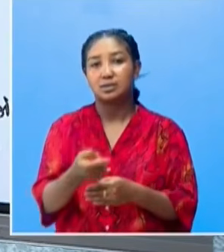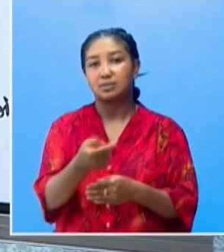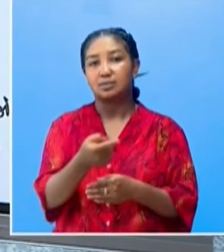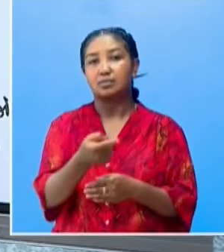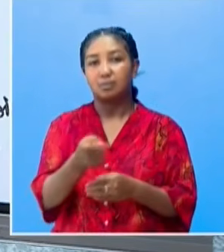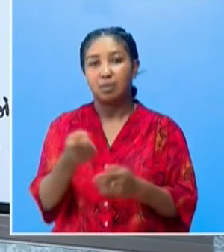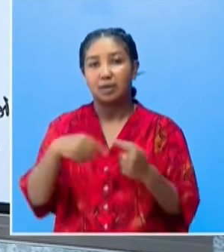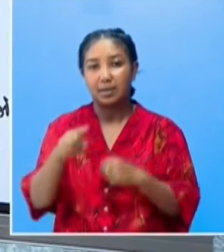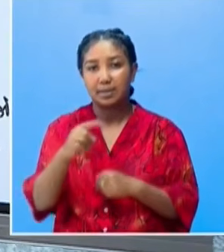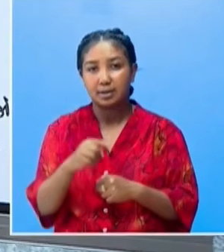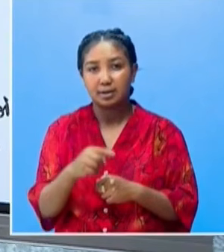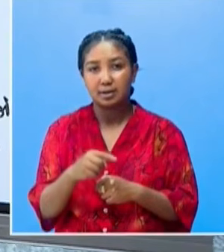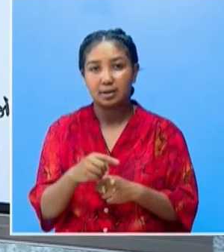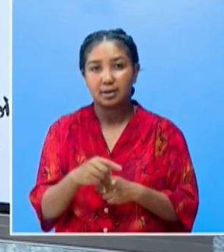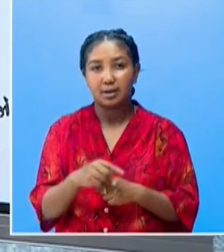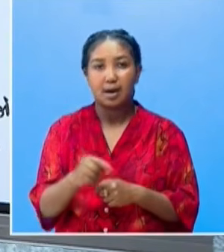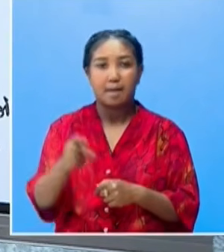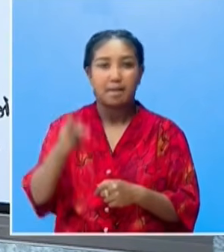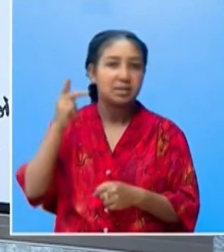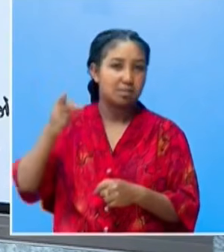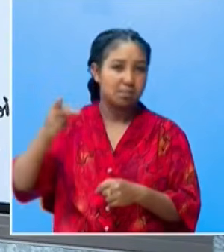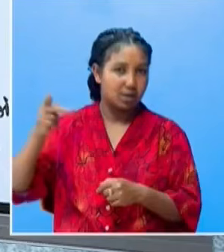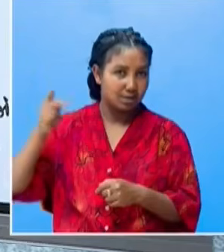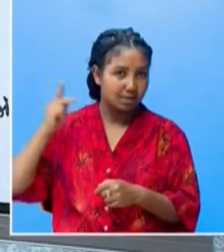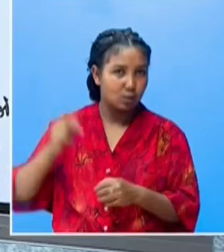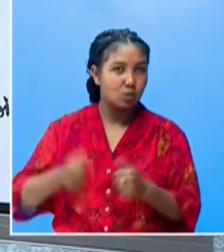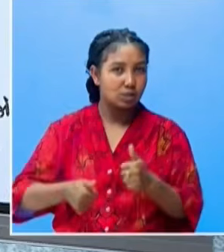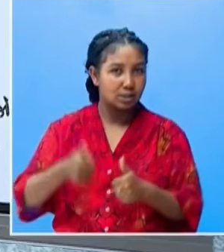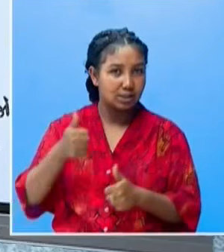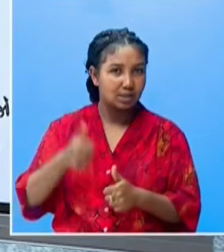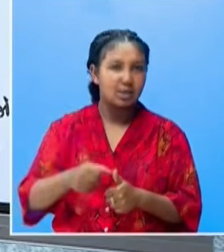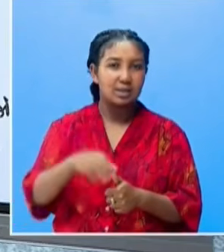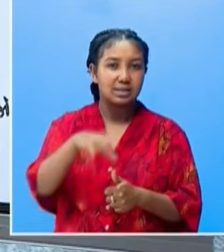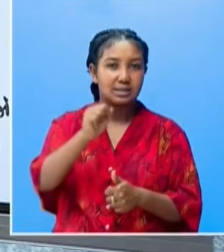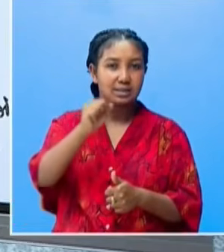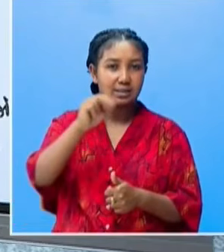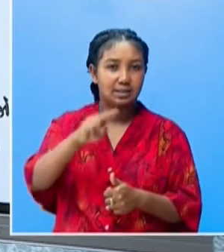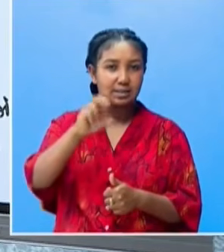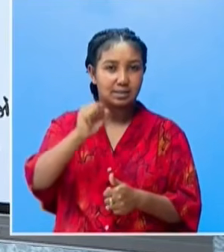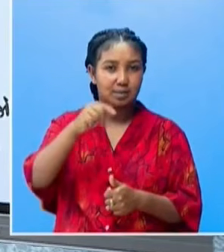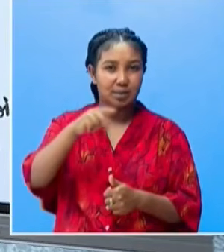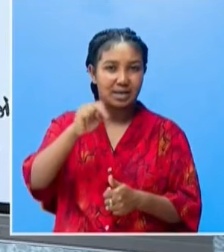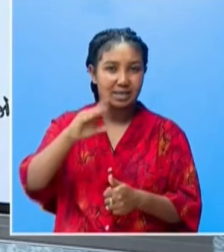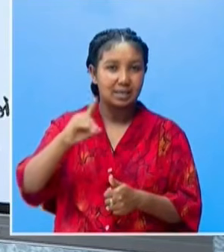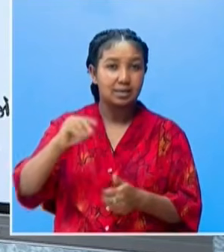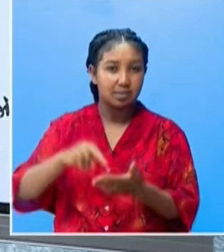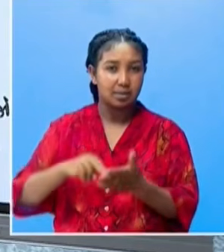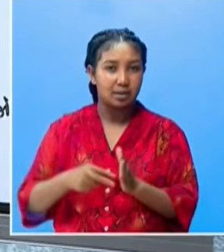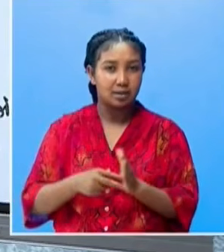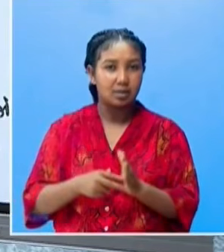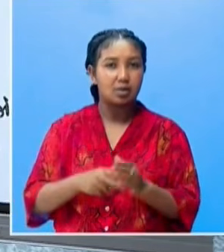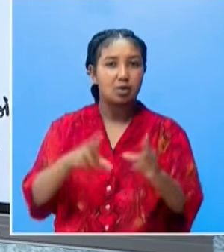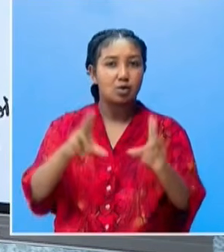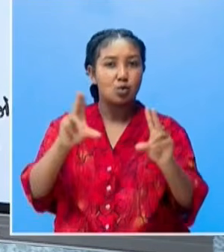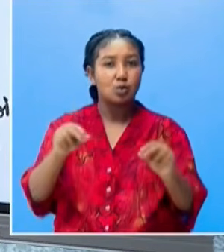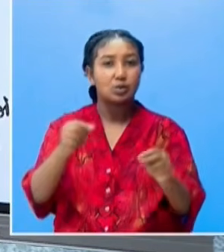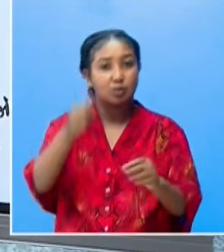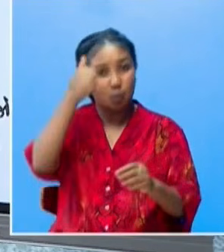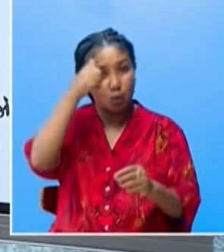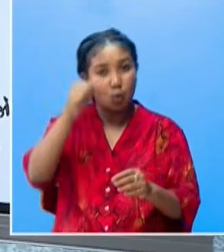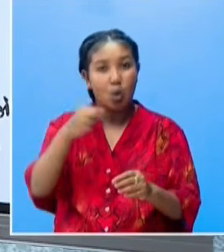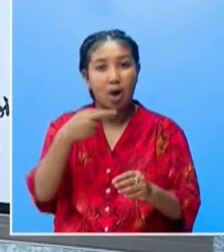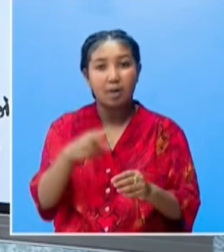is what? Past participle, which is suspended. That means it's not these boys who